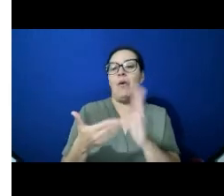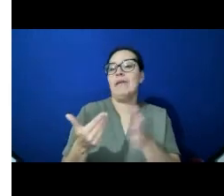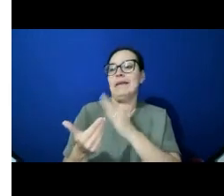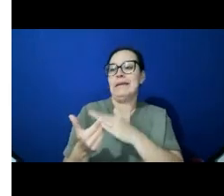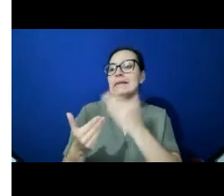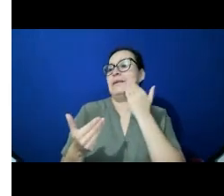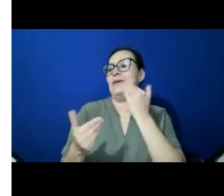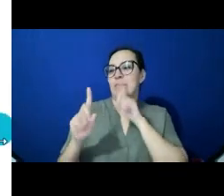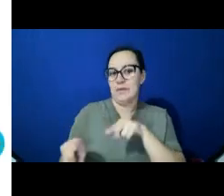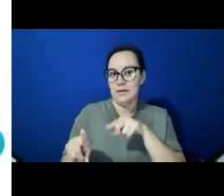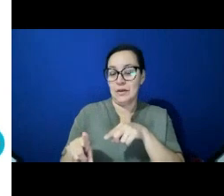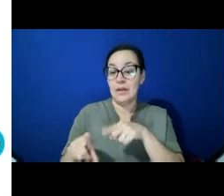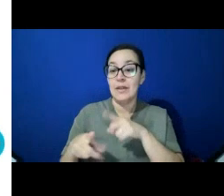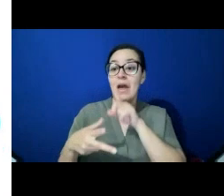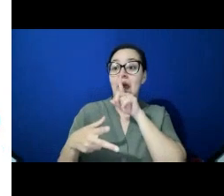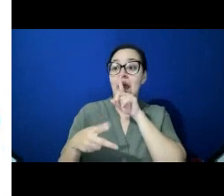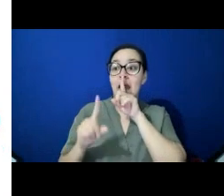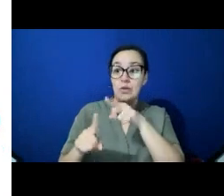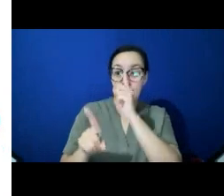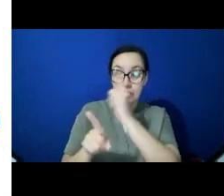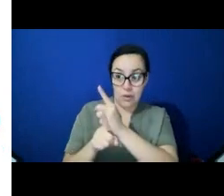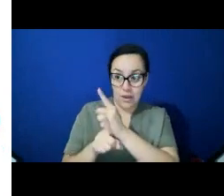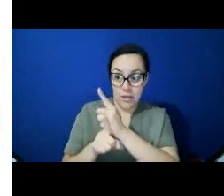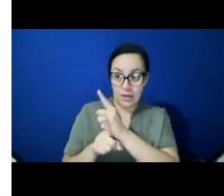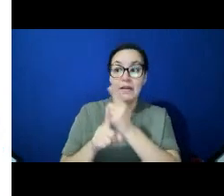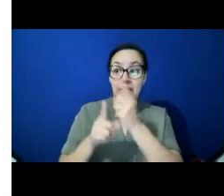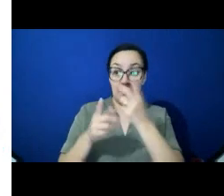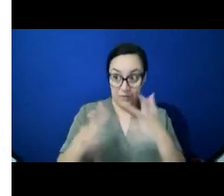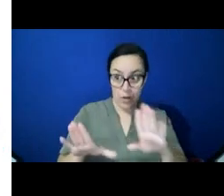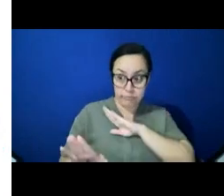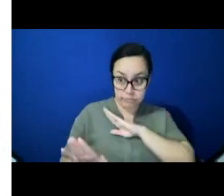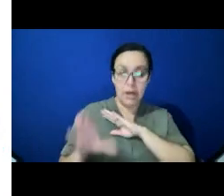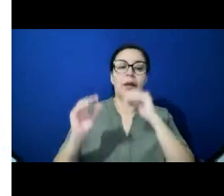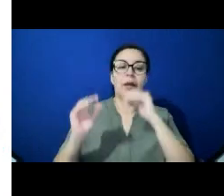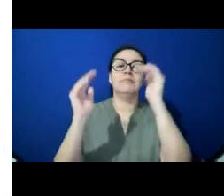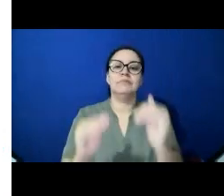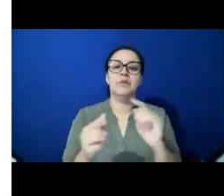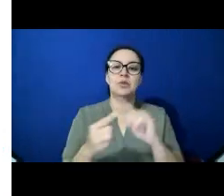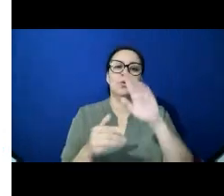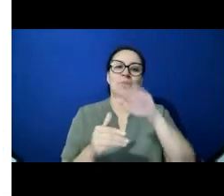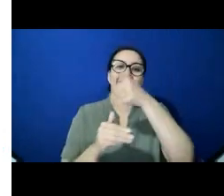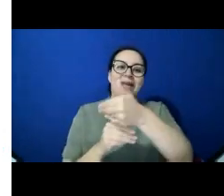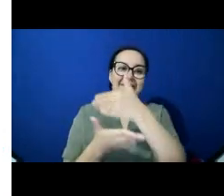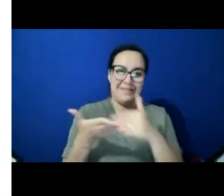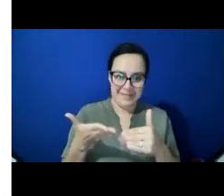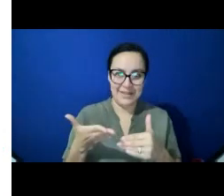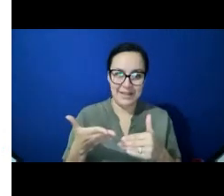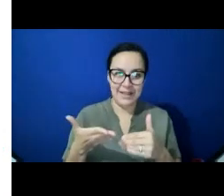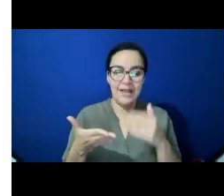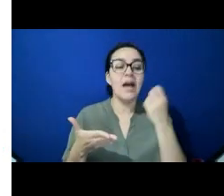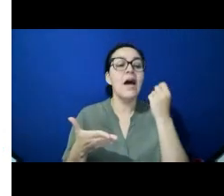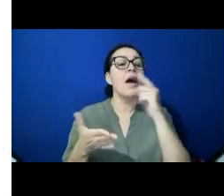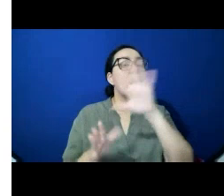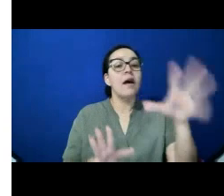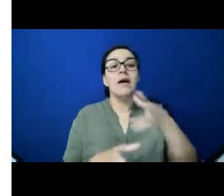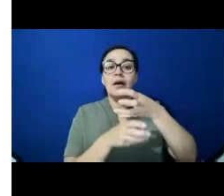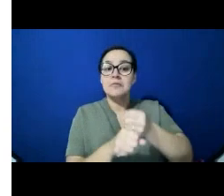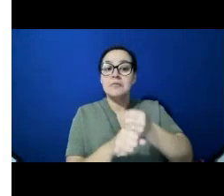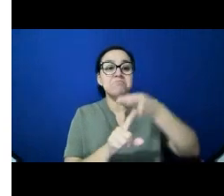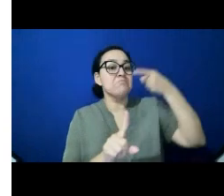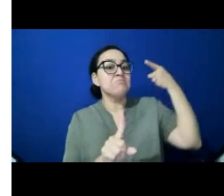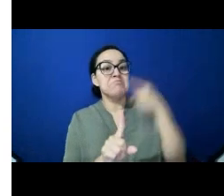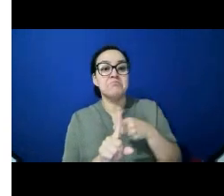la in a próxima perfect lección. manner, then you're going to be able to Próxima. go into the next lesson. Entonces, en resumen, usted To va a tener summarize, you're